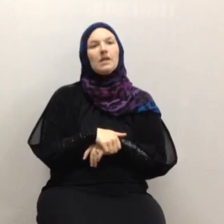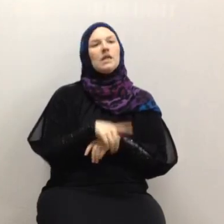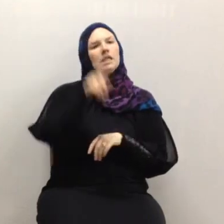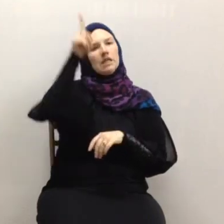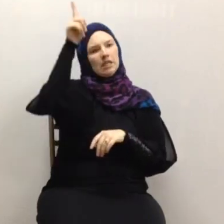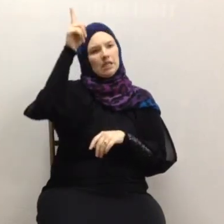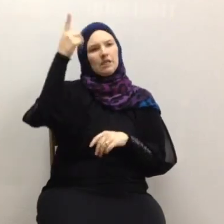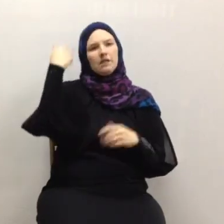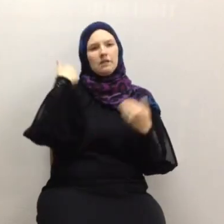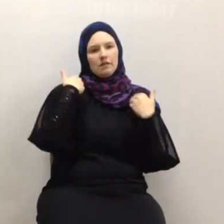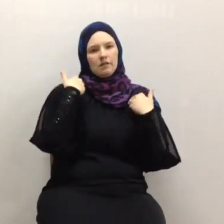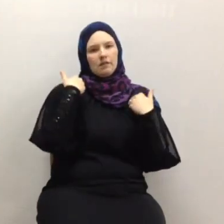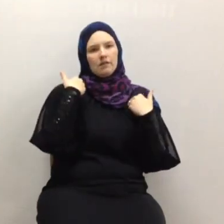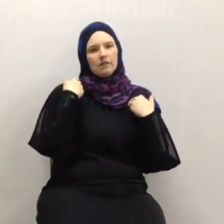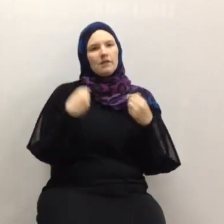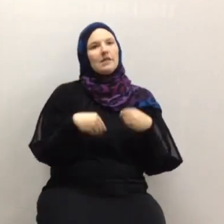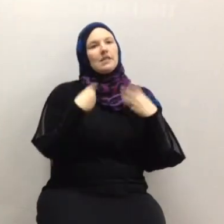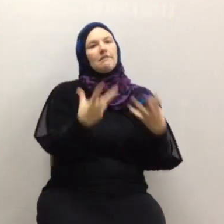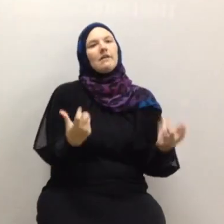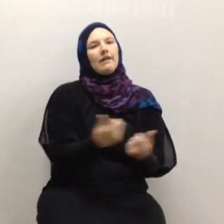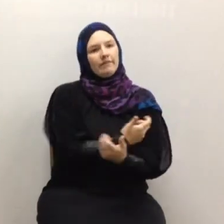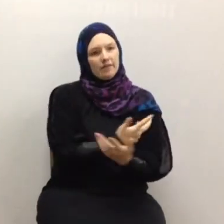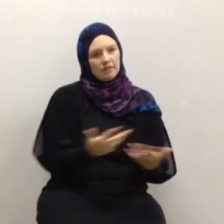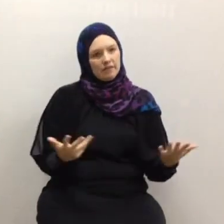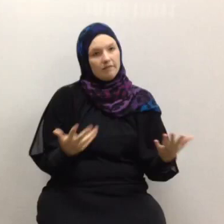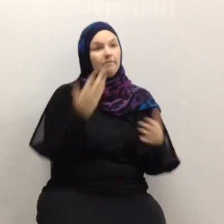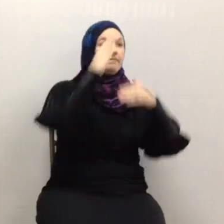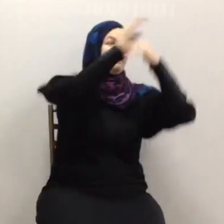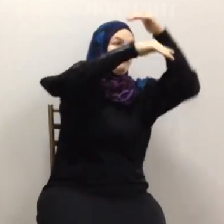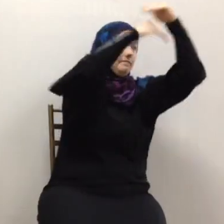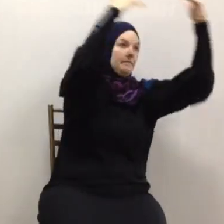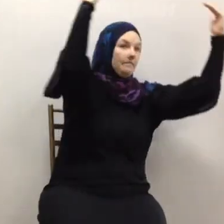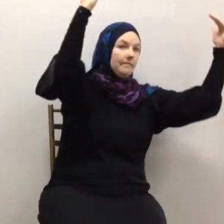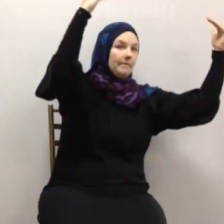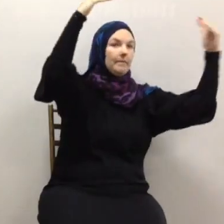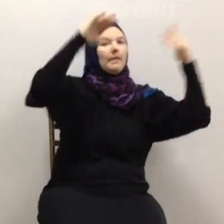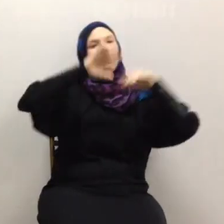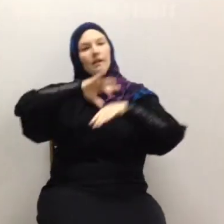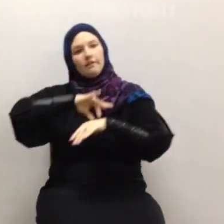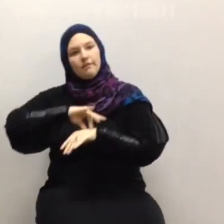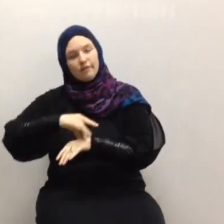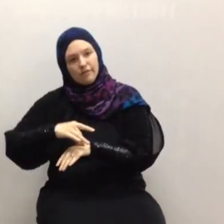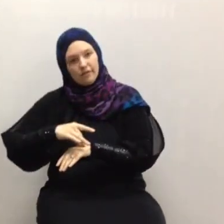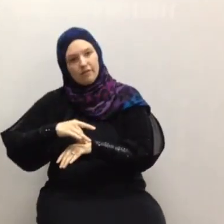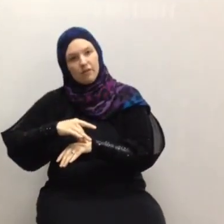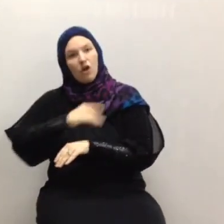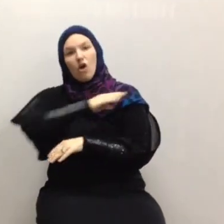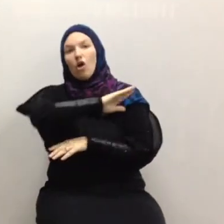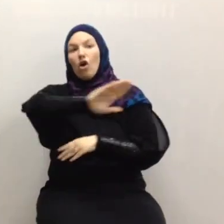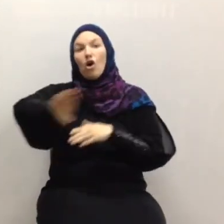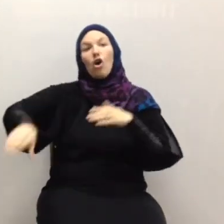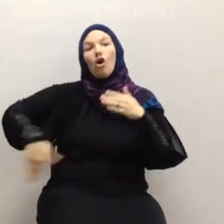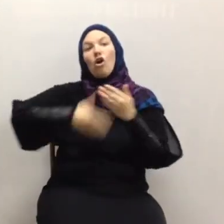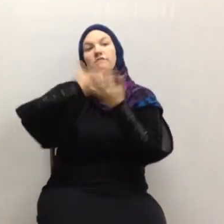everything there is in heaven and in the earth, all of it for you.